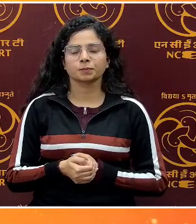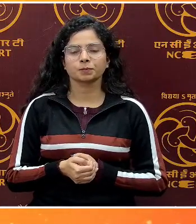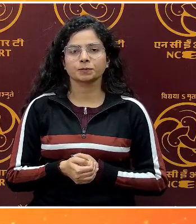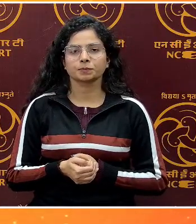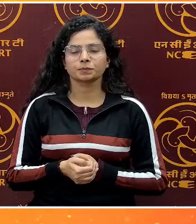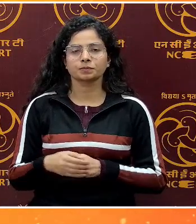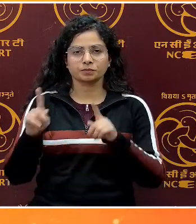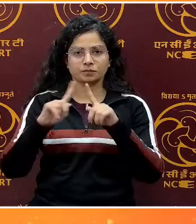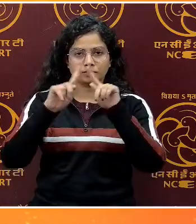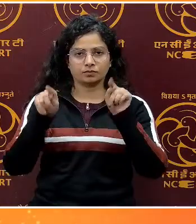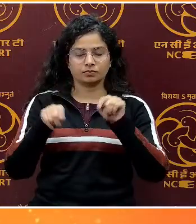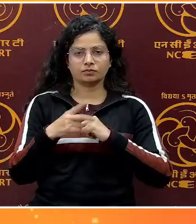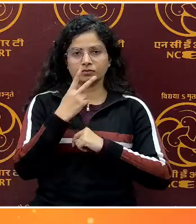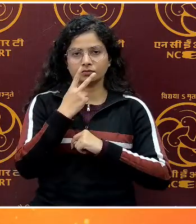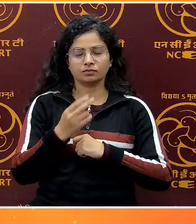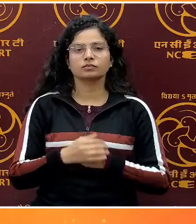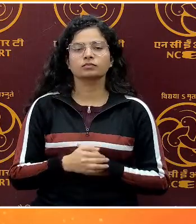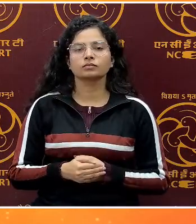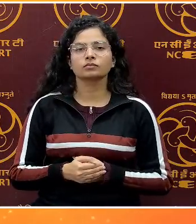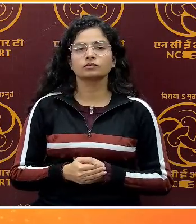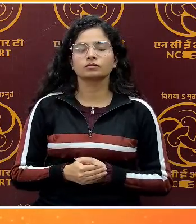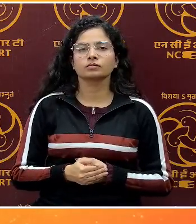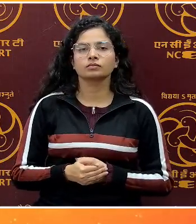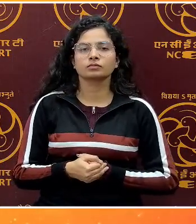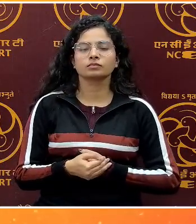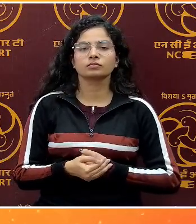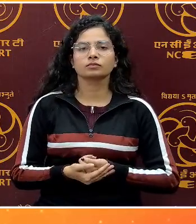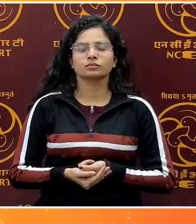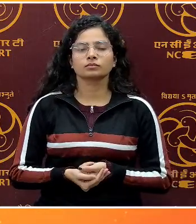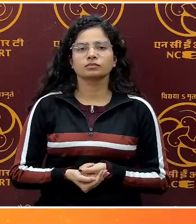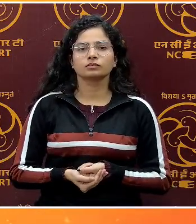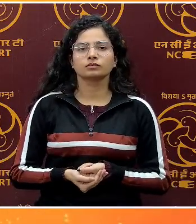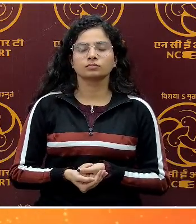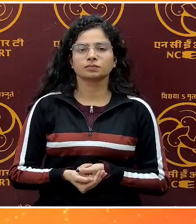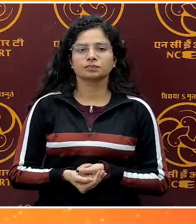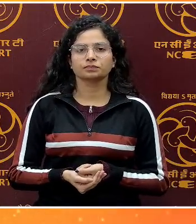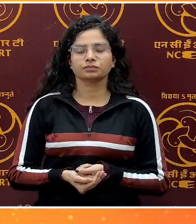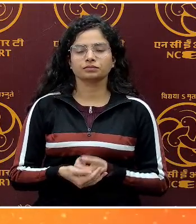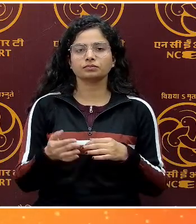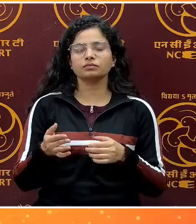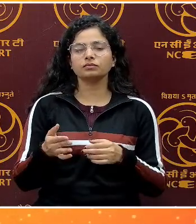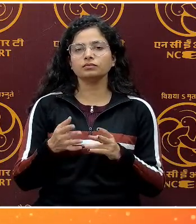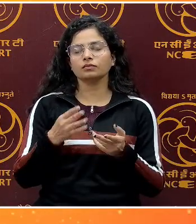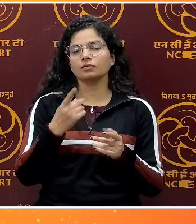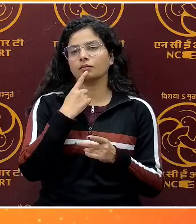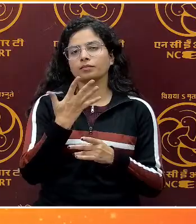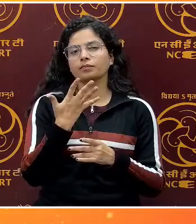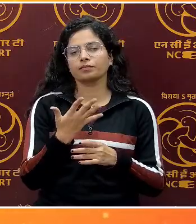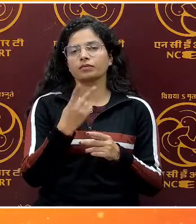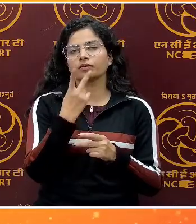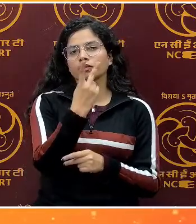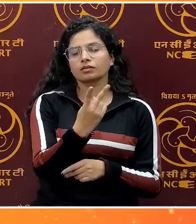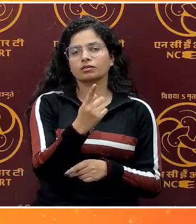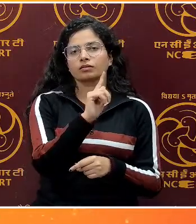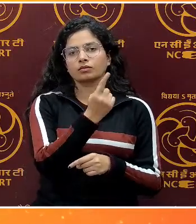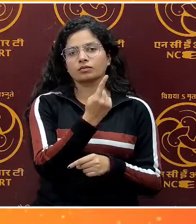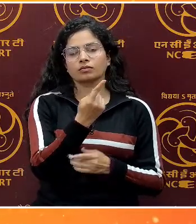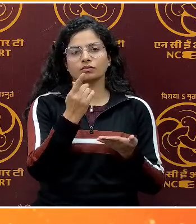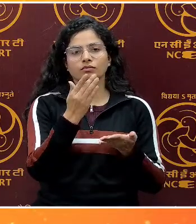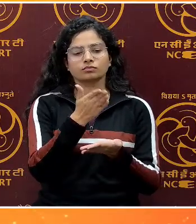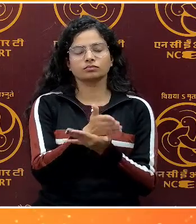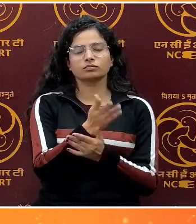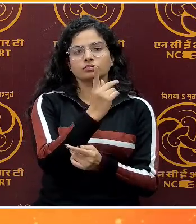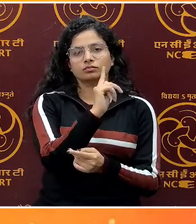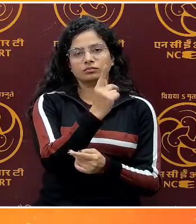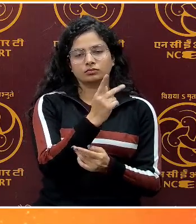Okay. And when this is divided, we get two mirrors. This one is one type and this